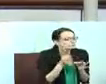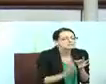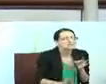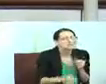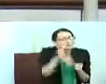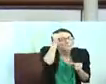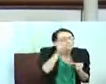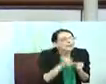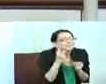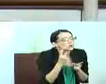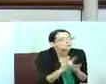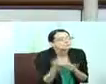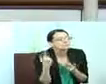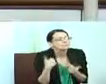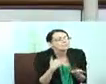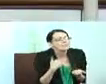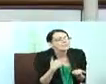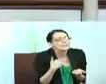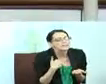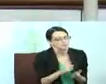me."